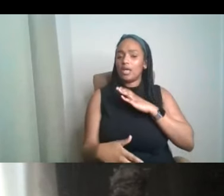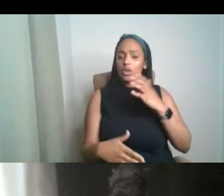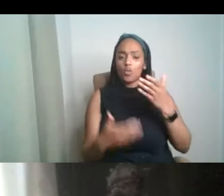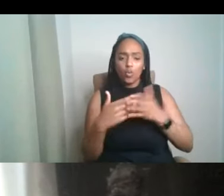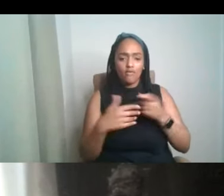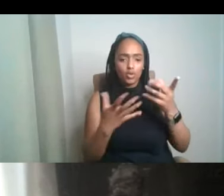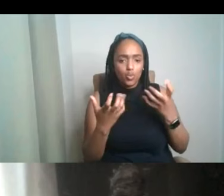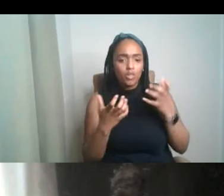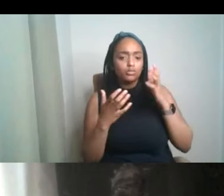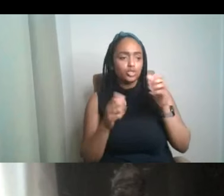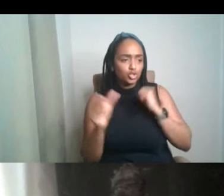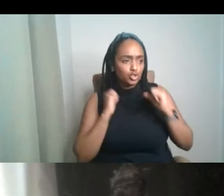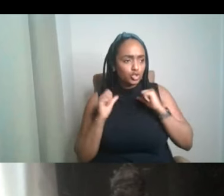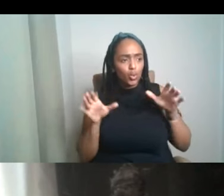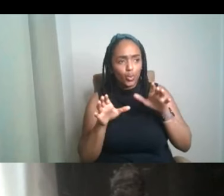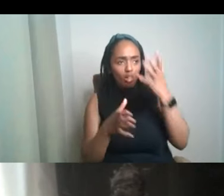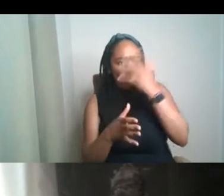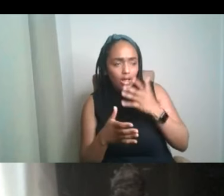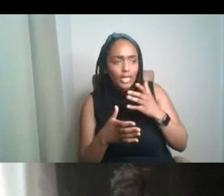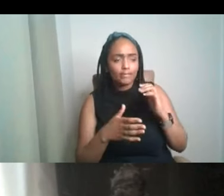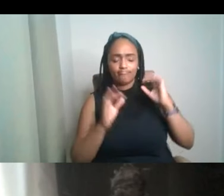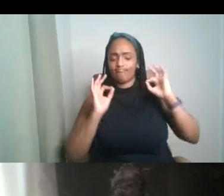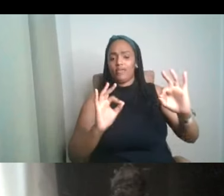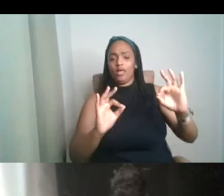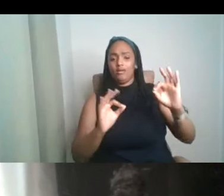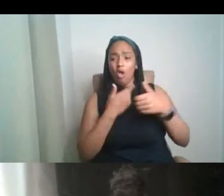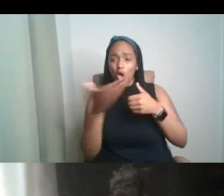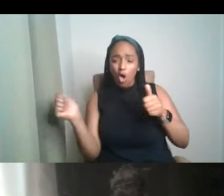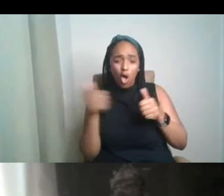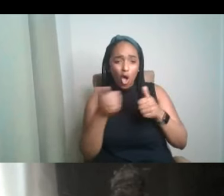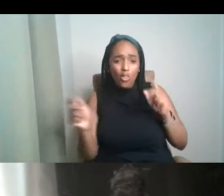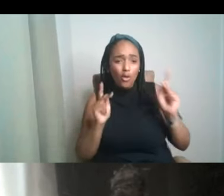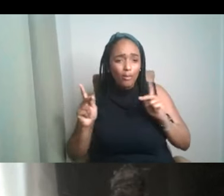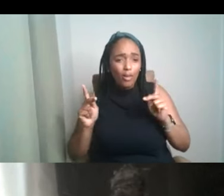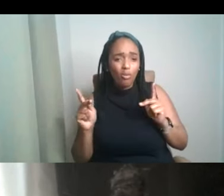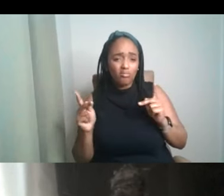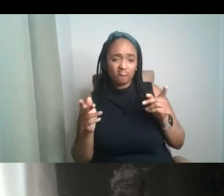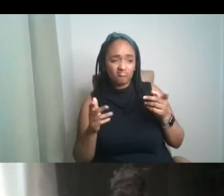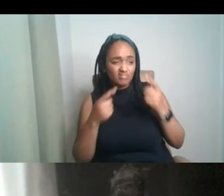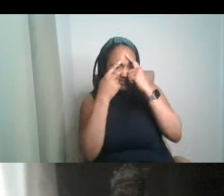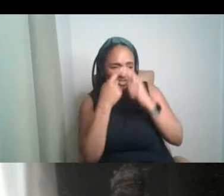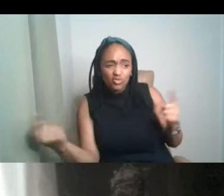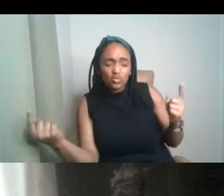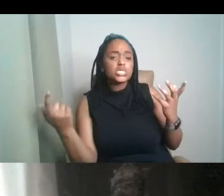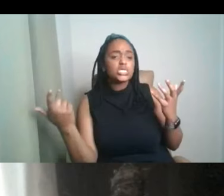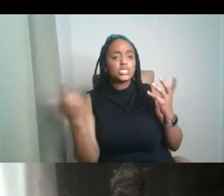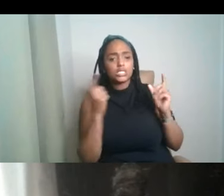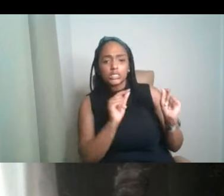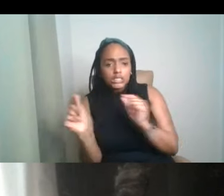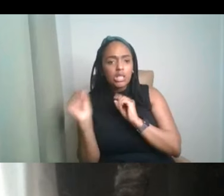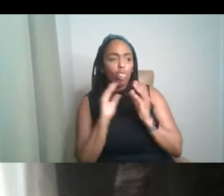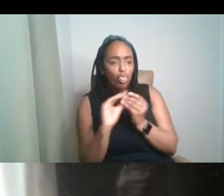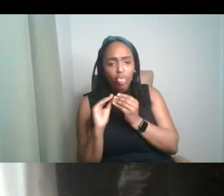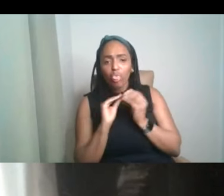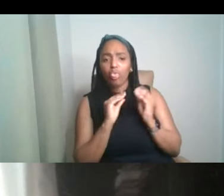way. Like, don't think about these other people. It doesn't matter how many people or how much of a minority you